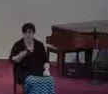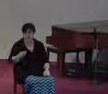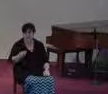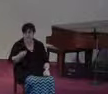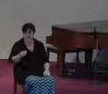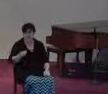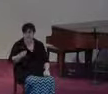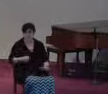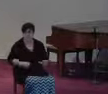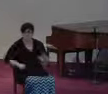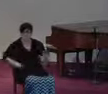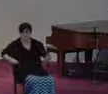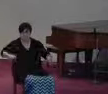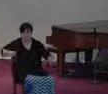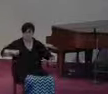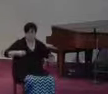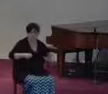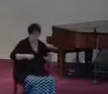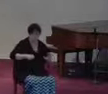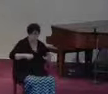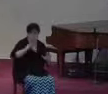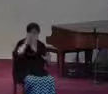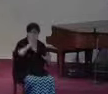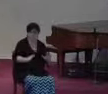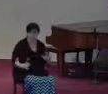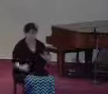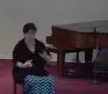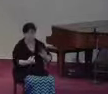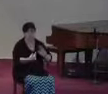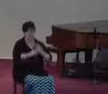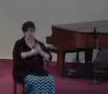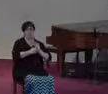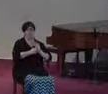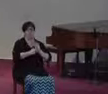will pierce your own soul too.